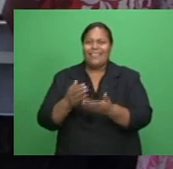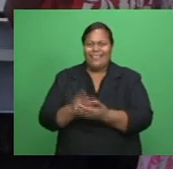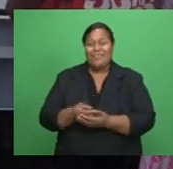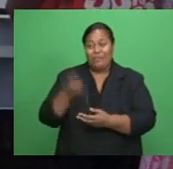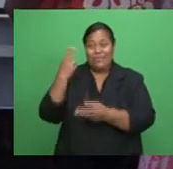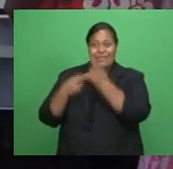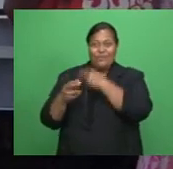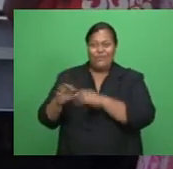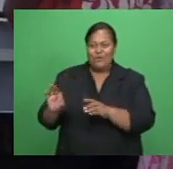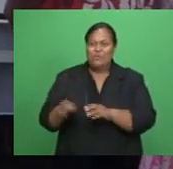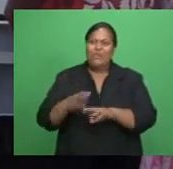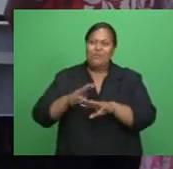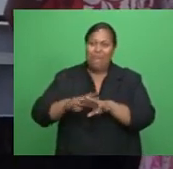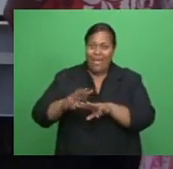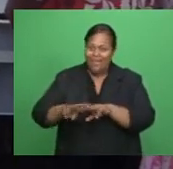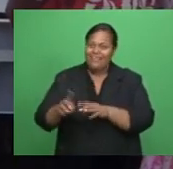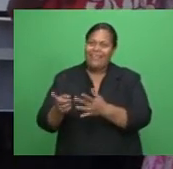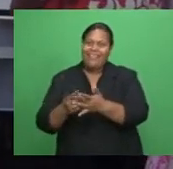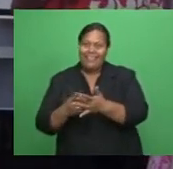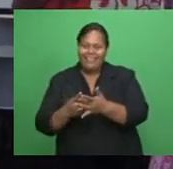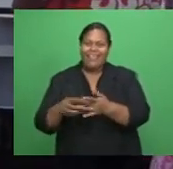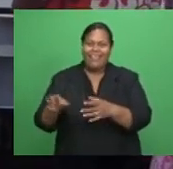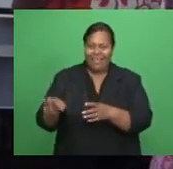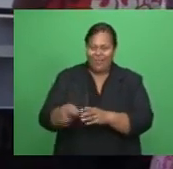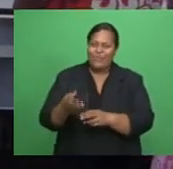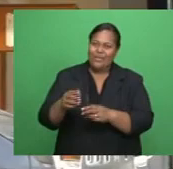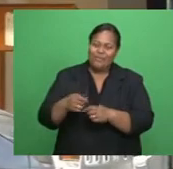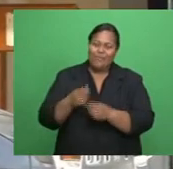The Australian government has injected an additional